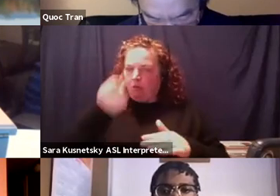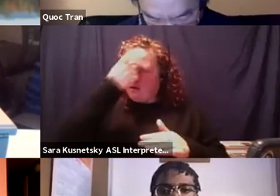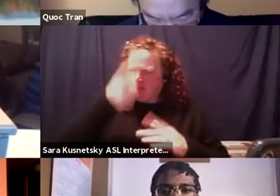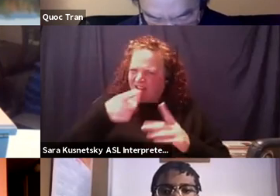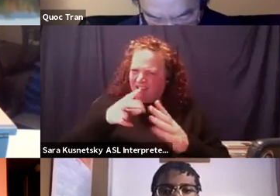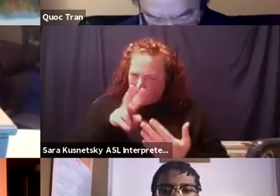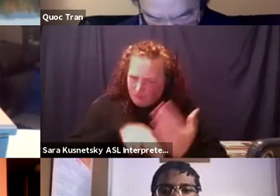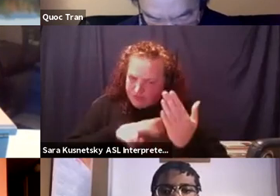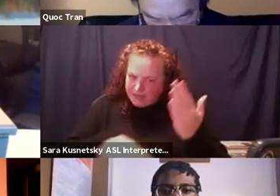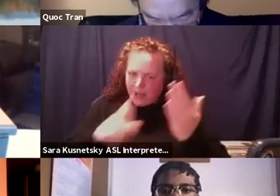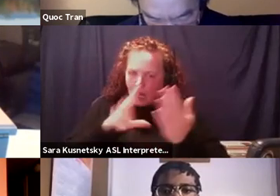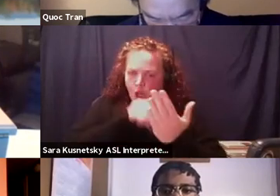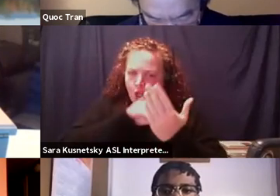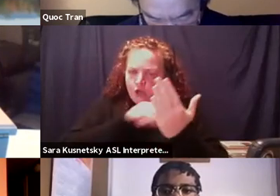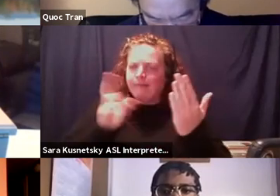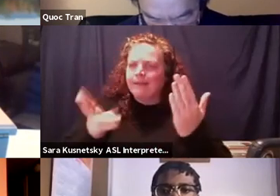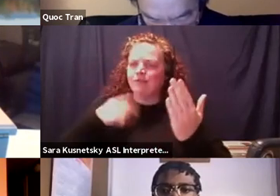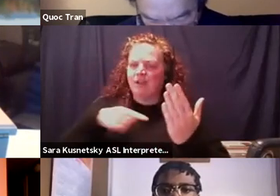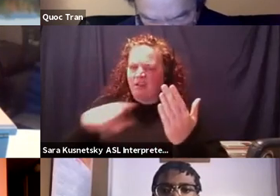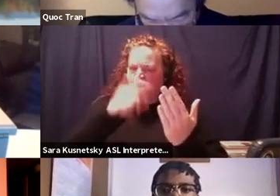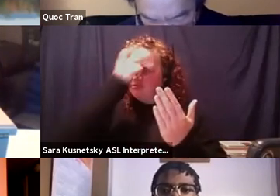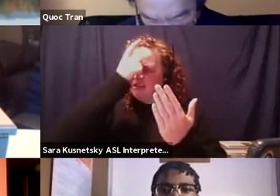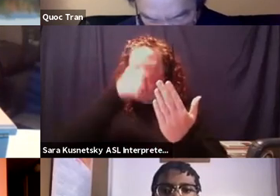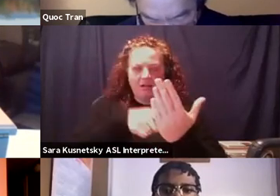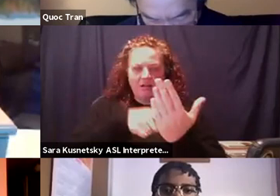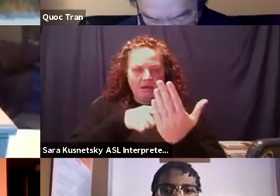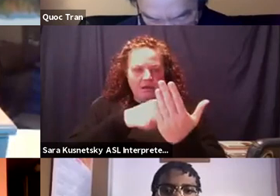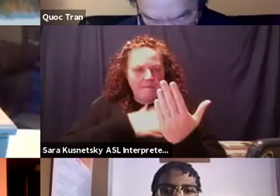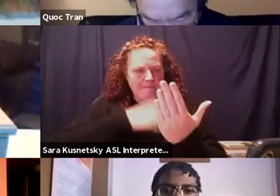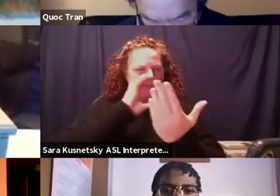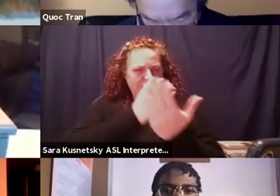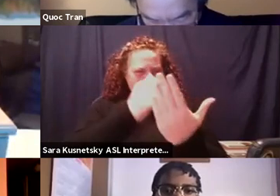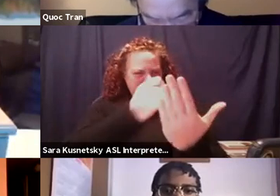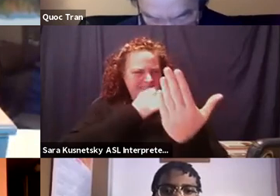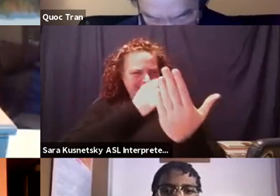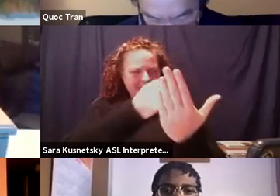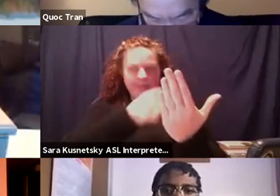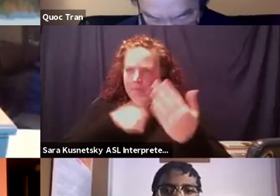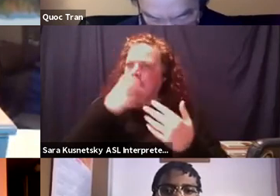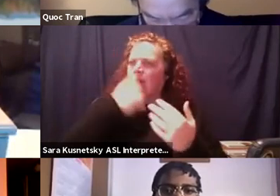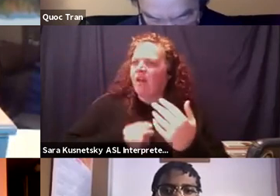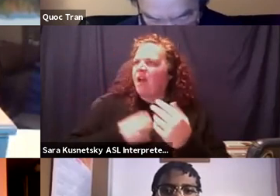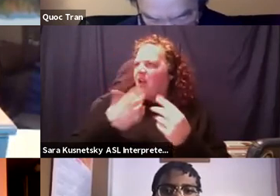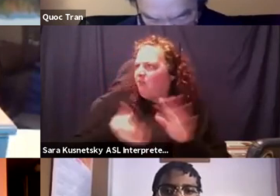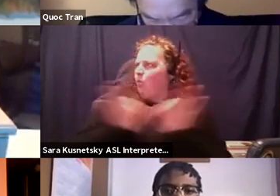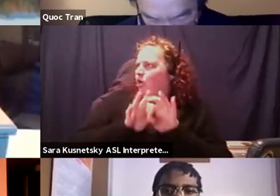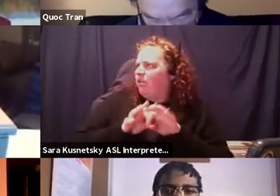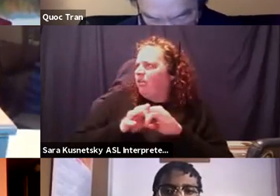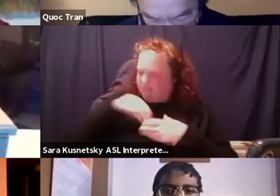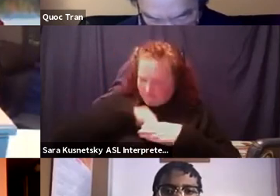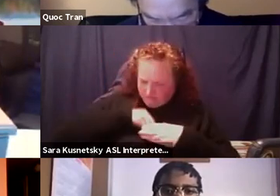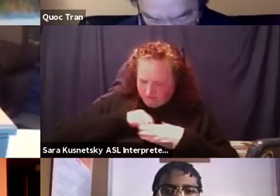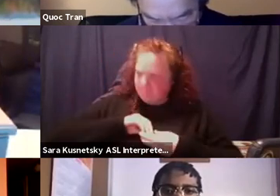and I want them to see a picture better than how they try to picture a white person is better and a Black